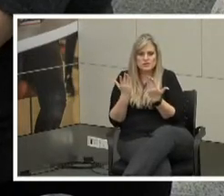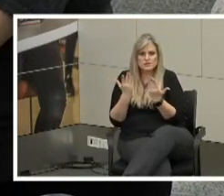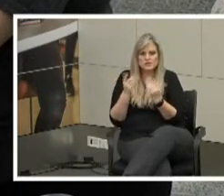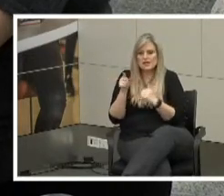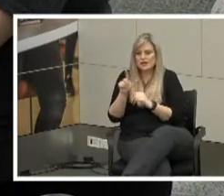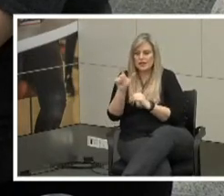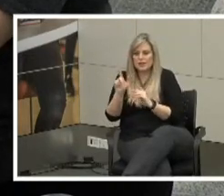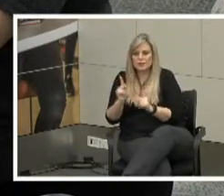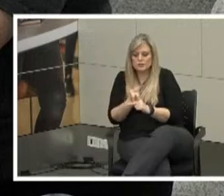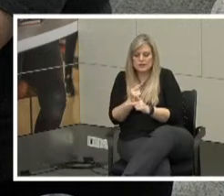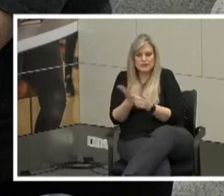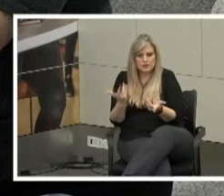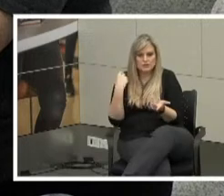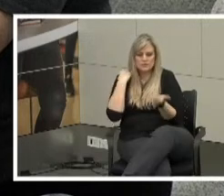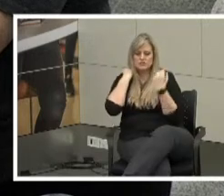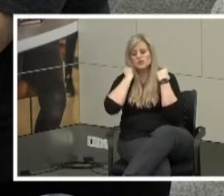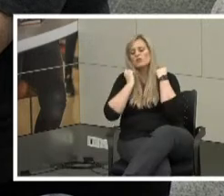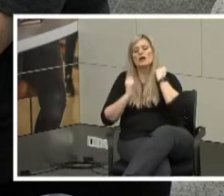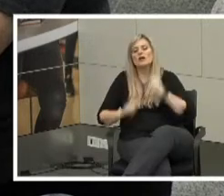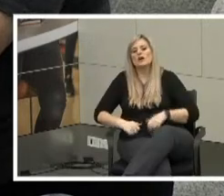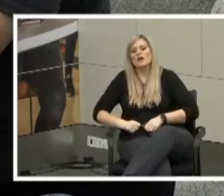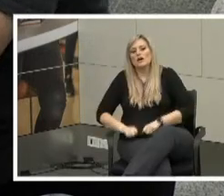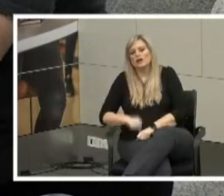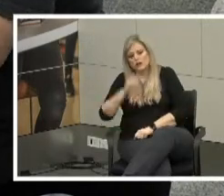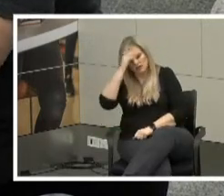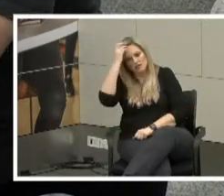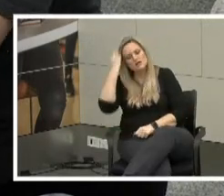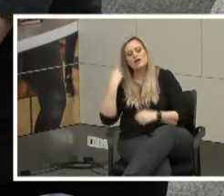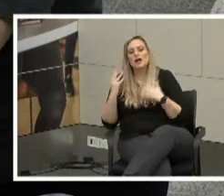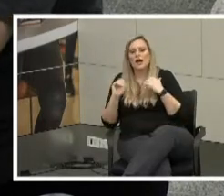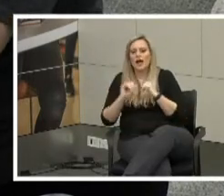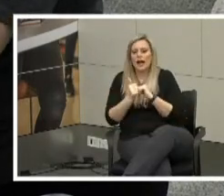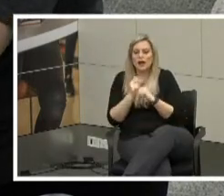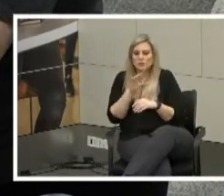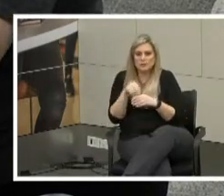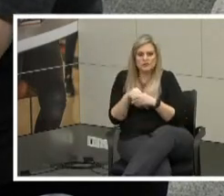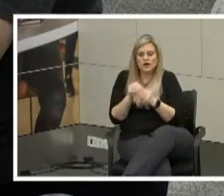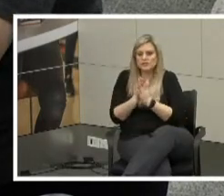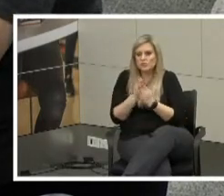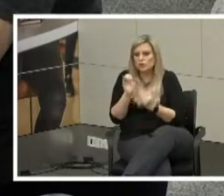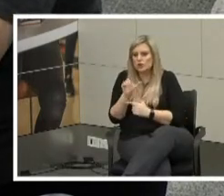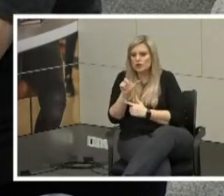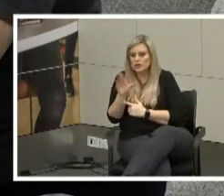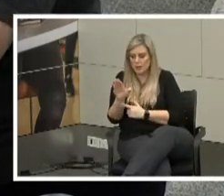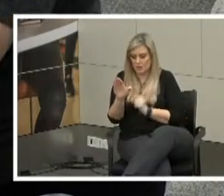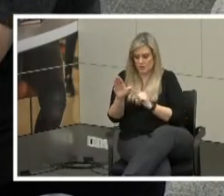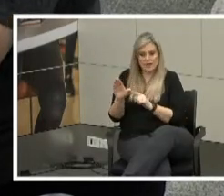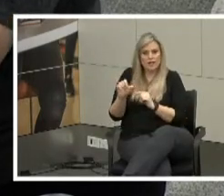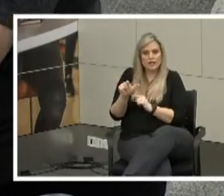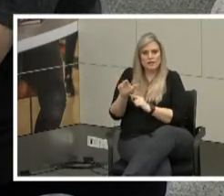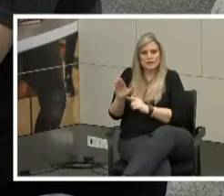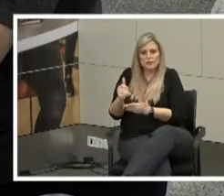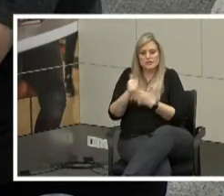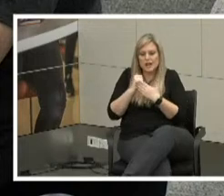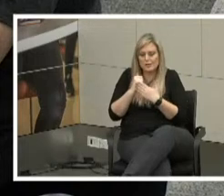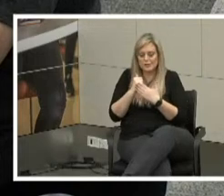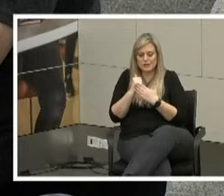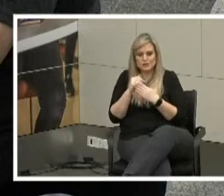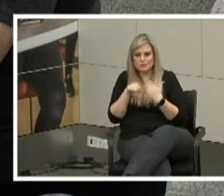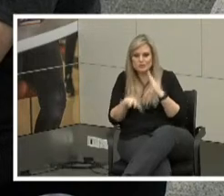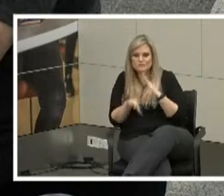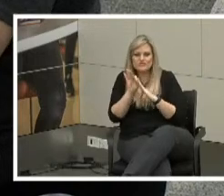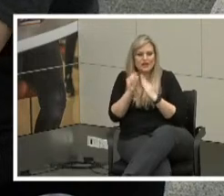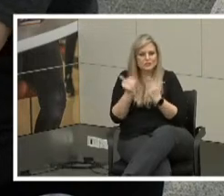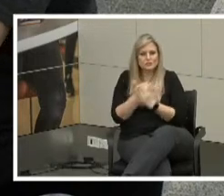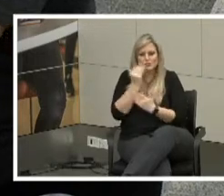after how will we the name that book club which has helped me to discover new exciting books and